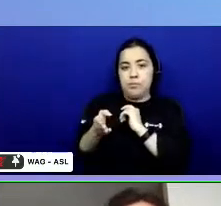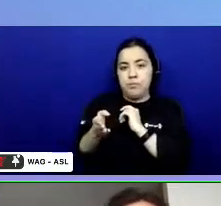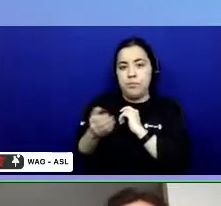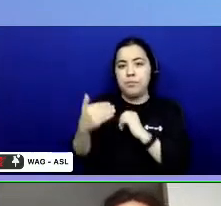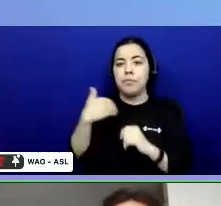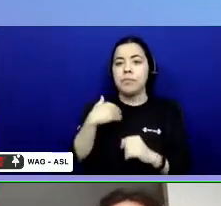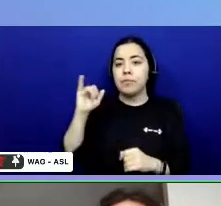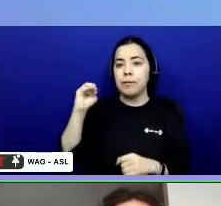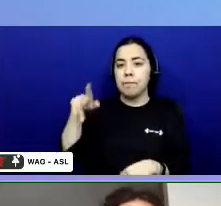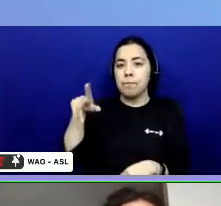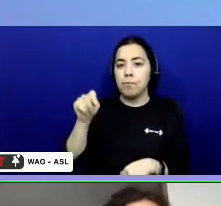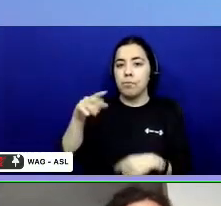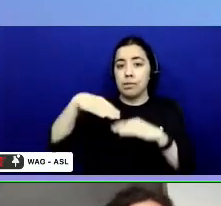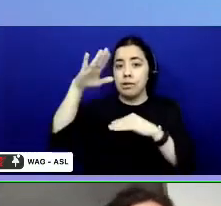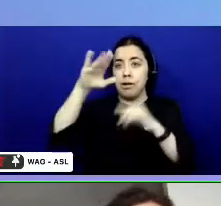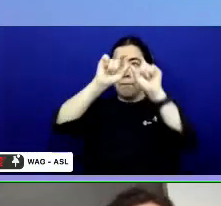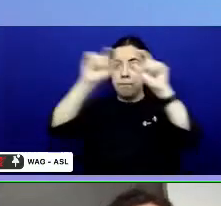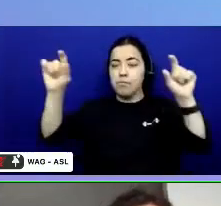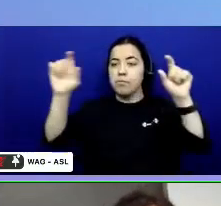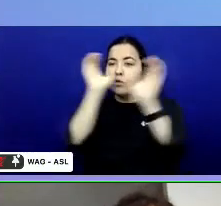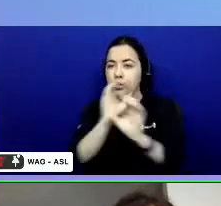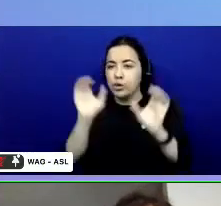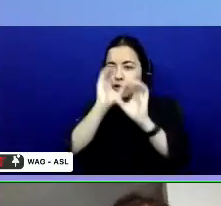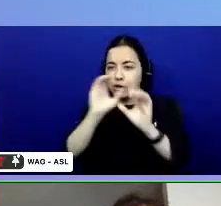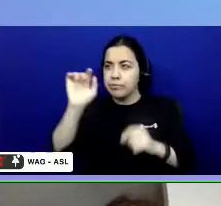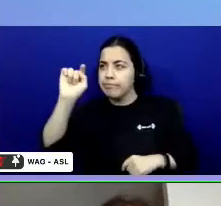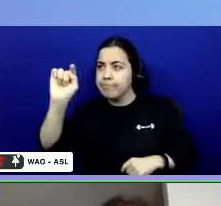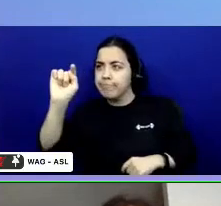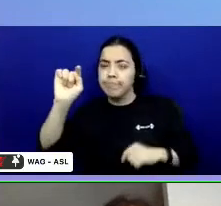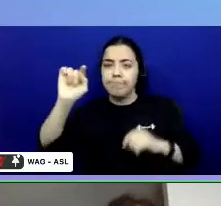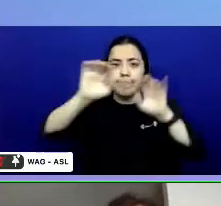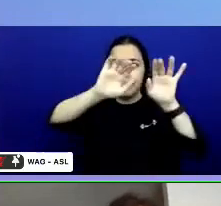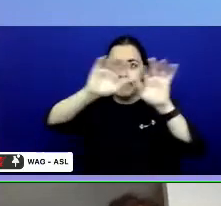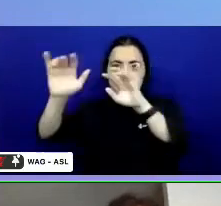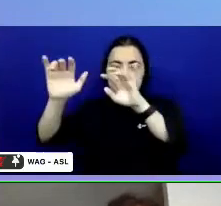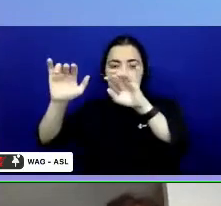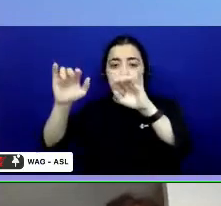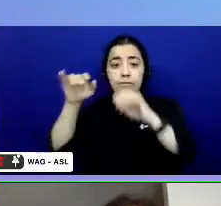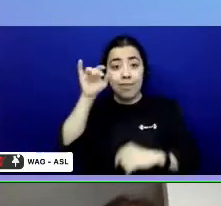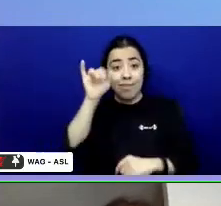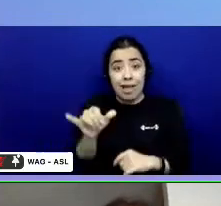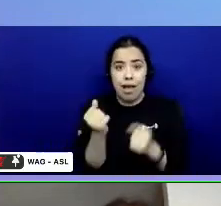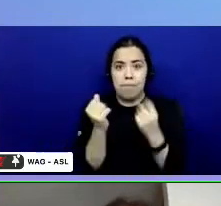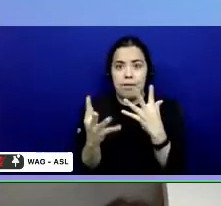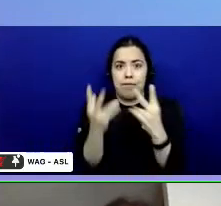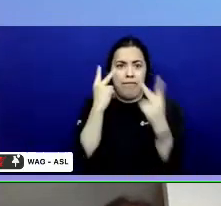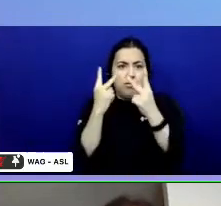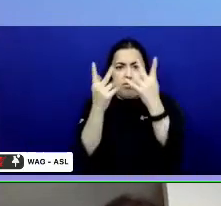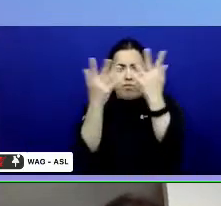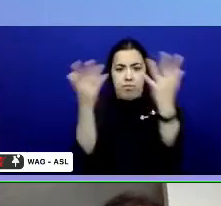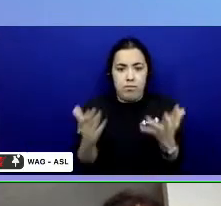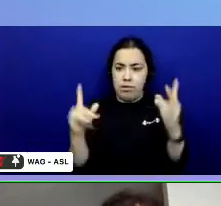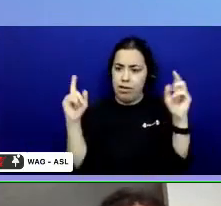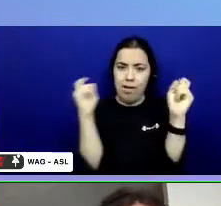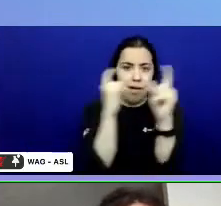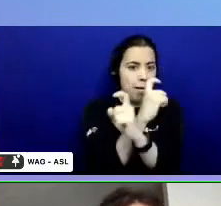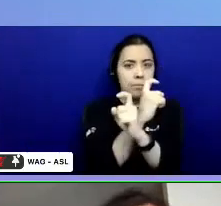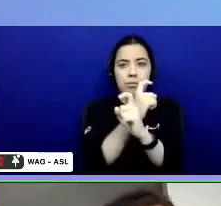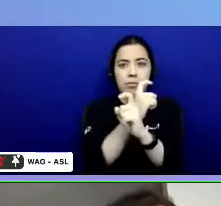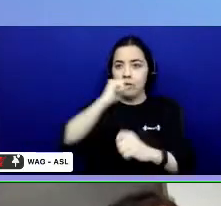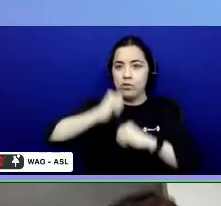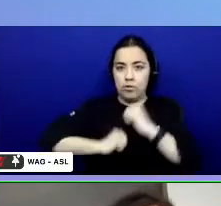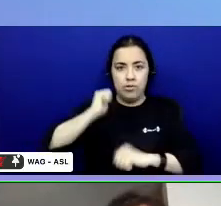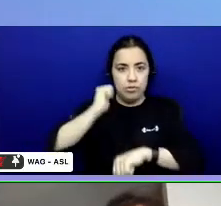search icon. And so we're able to look at a web page like this with a lot of stuff going on and a complicated nested structure